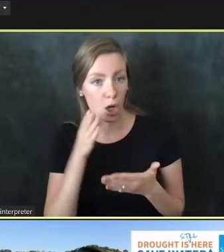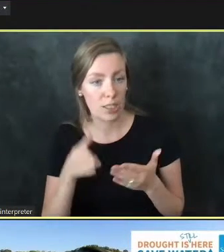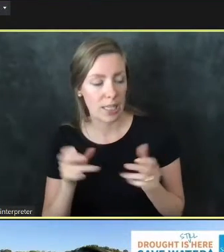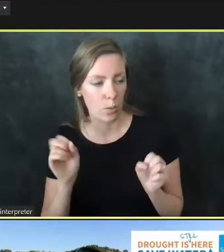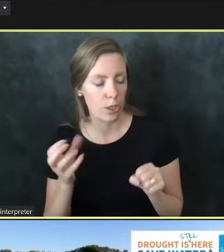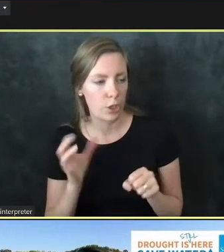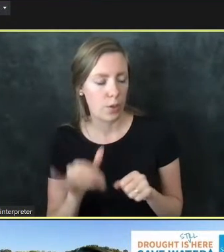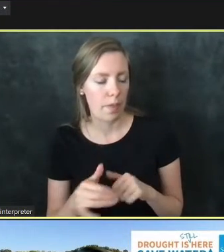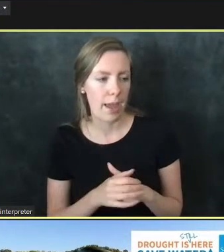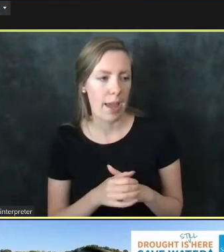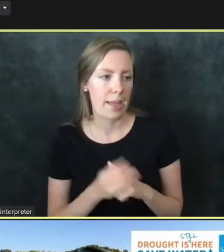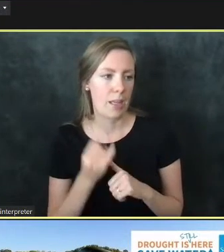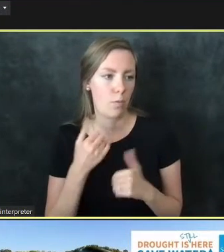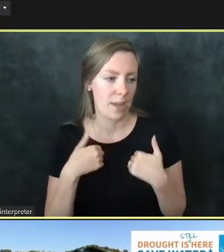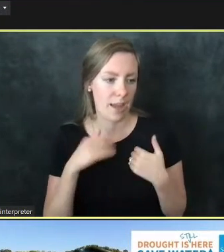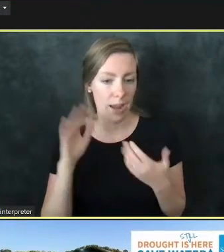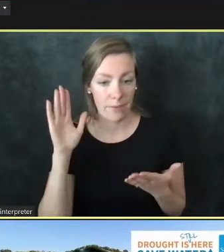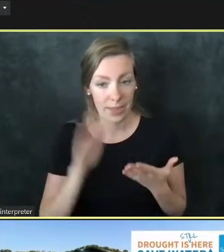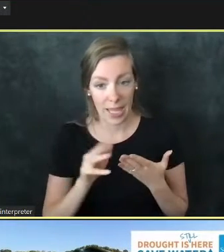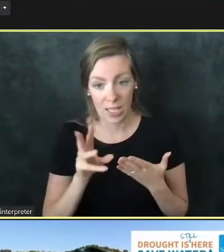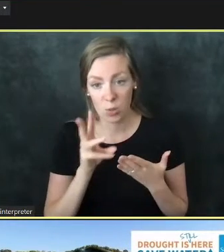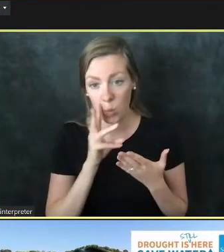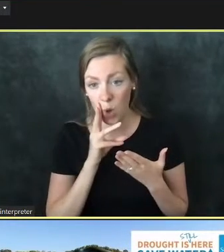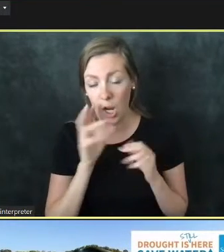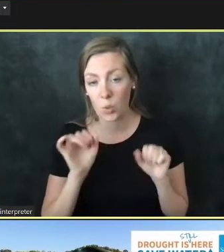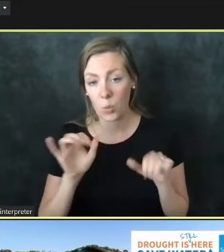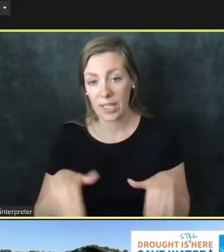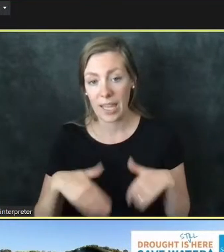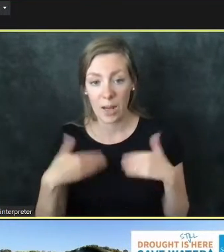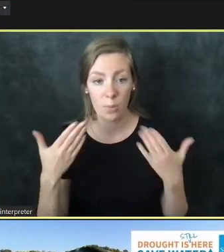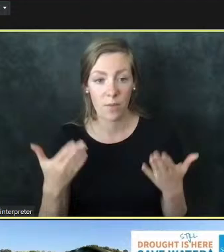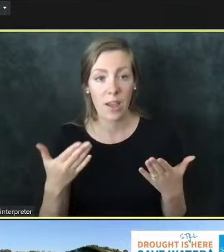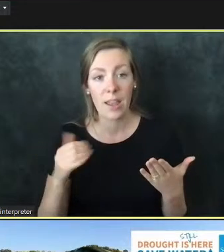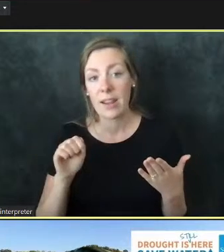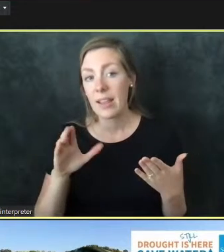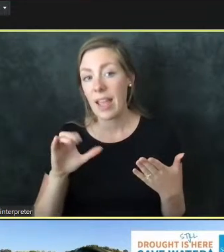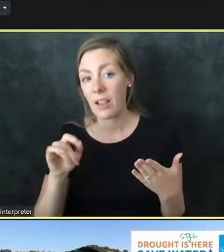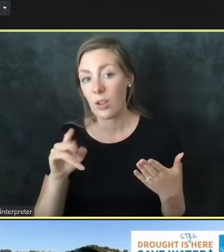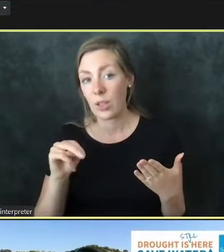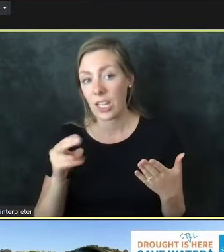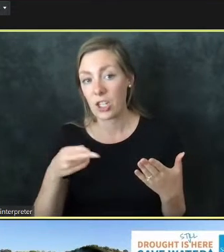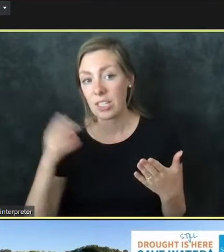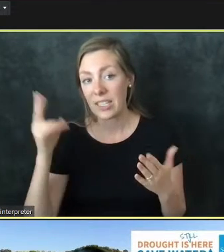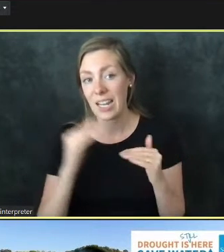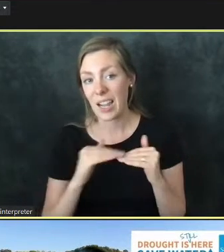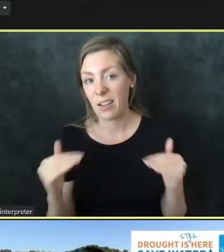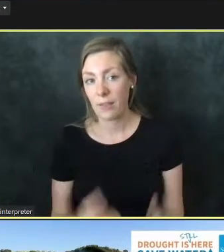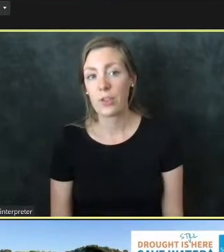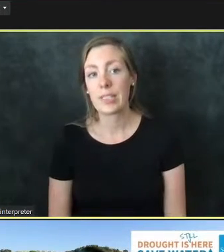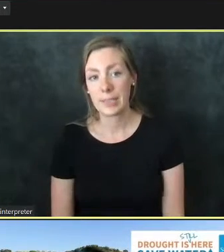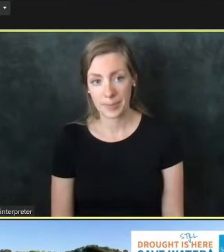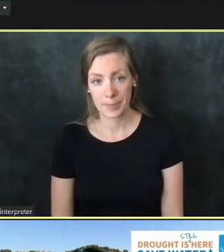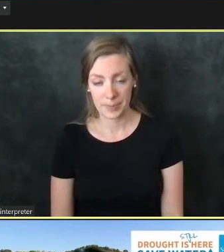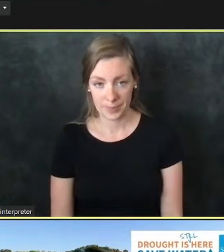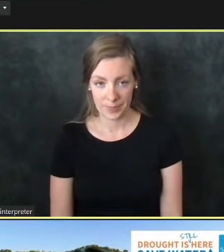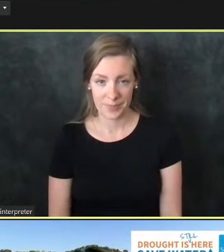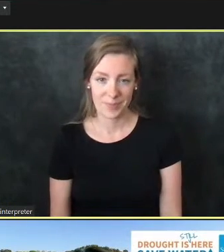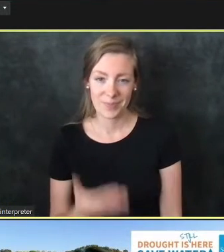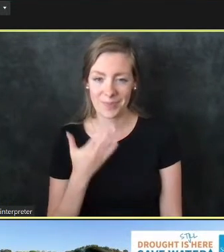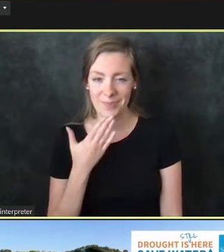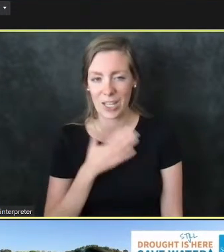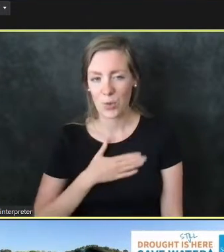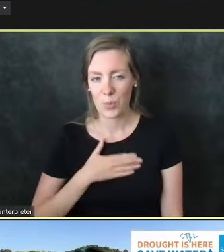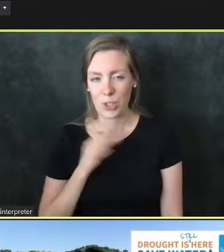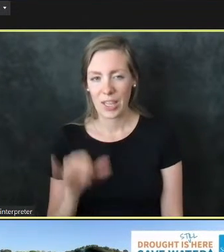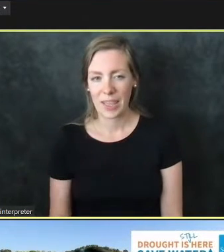el agua potable y less en el water, agua we donde can tenemos provide allocations in higher agua levels of también our que shortage plan. tenemos reciclado Thank para you, Jennifer. porque hay Appreciate that.